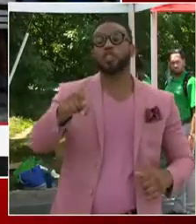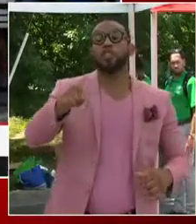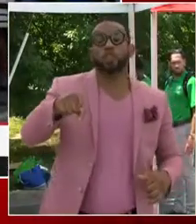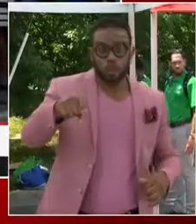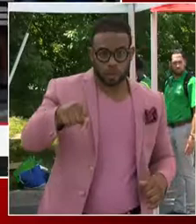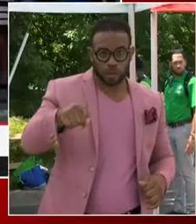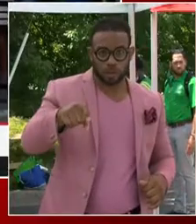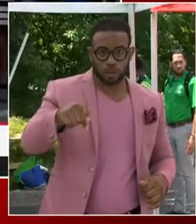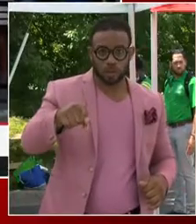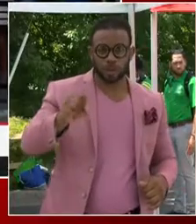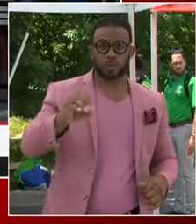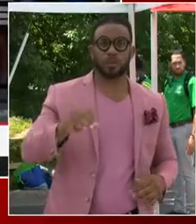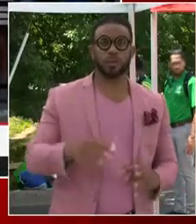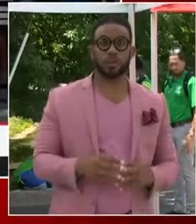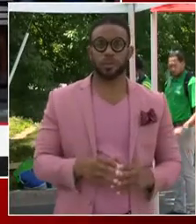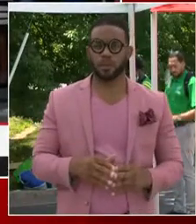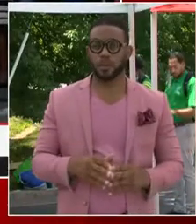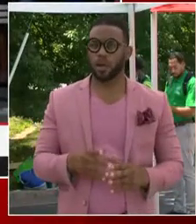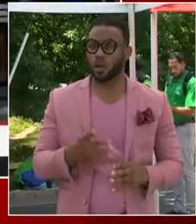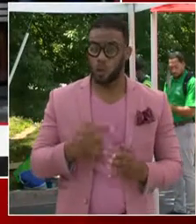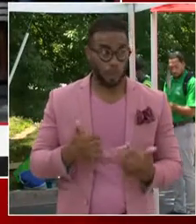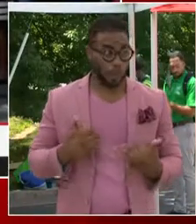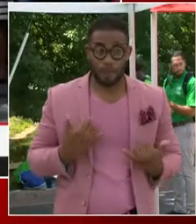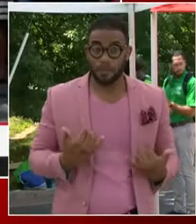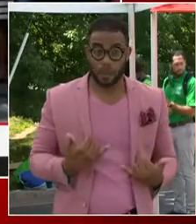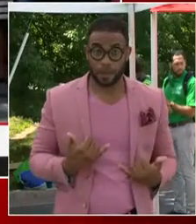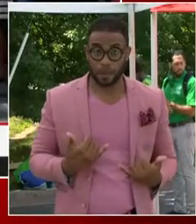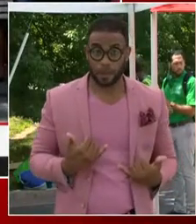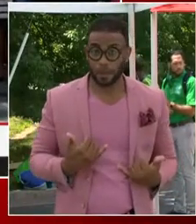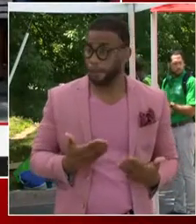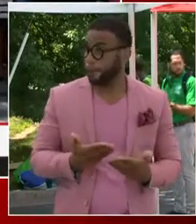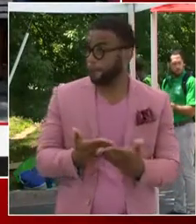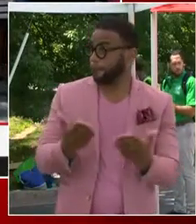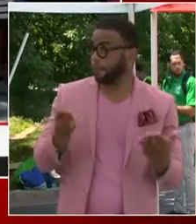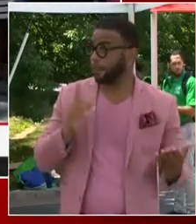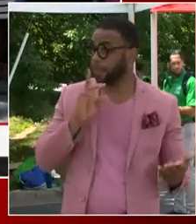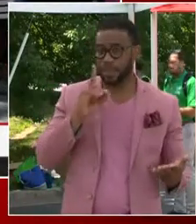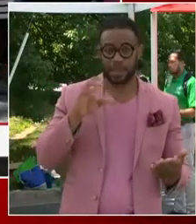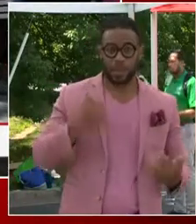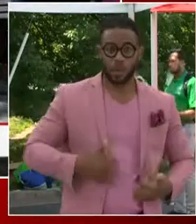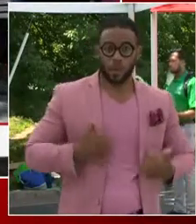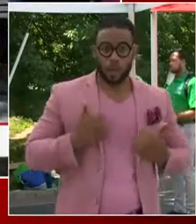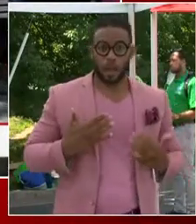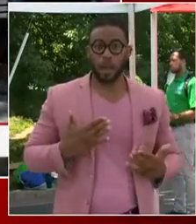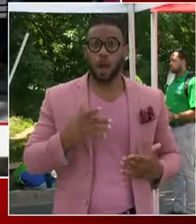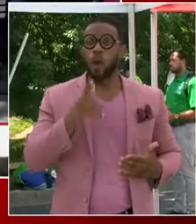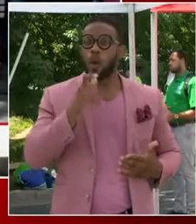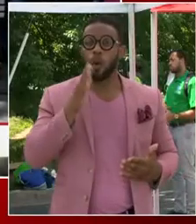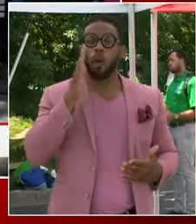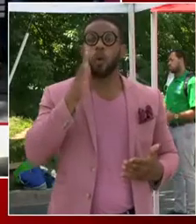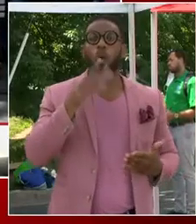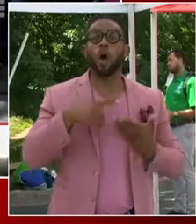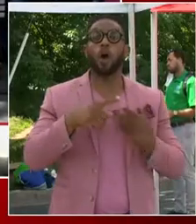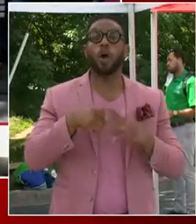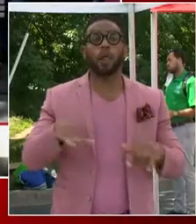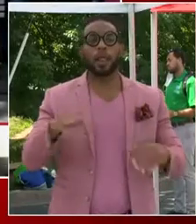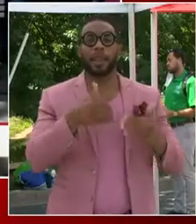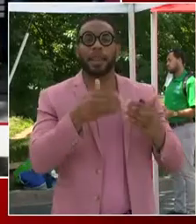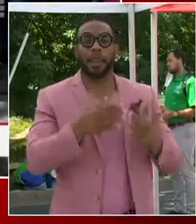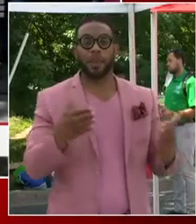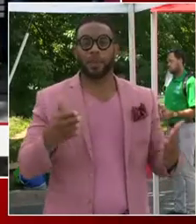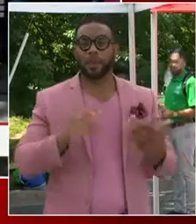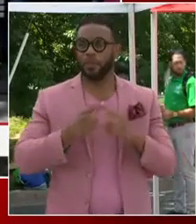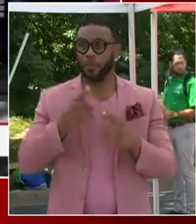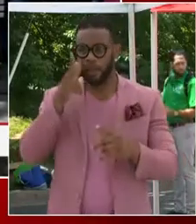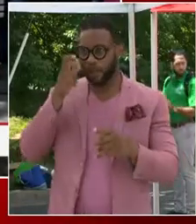should. And so what we have before you are D.C. residents who are going to talk to their neighbors and